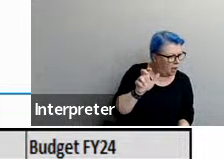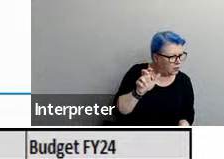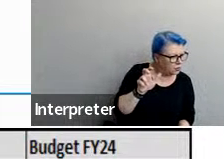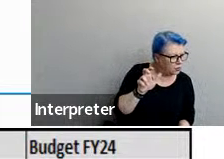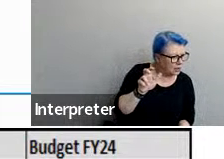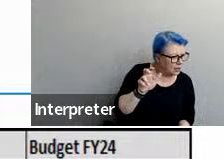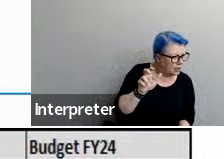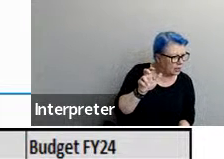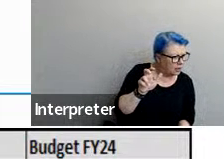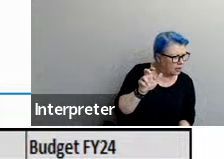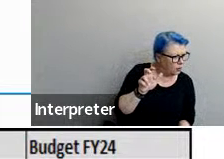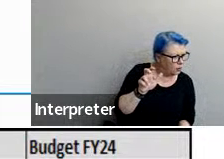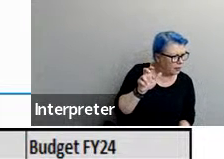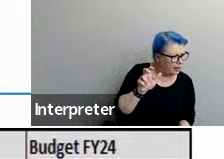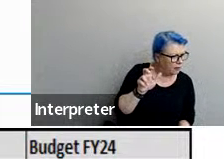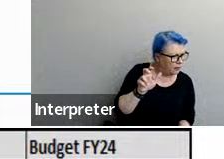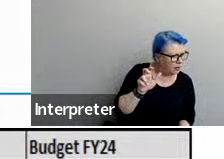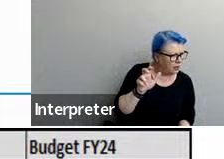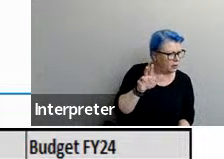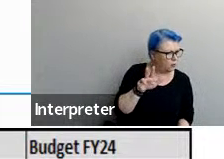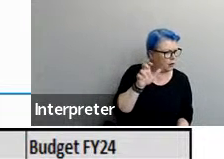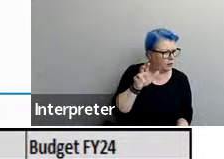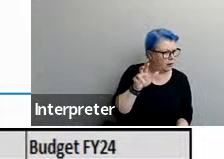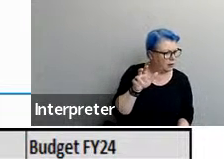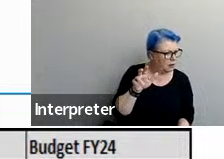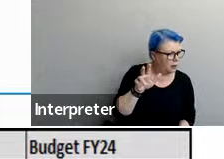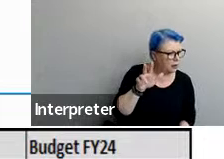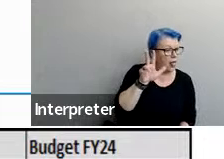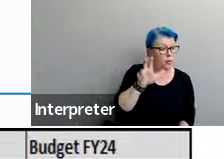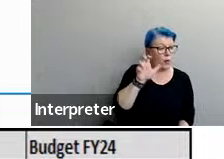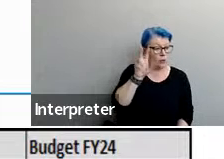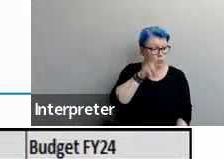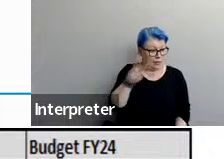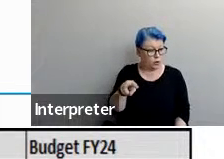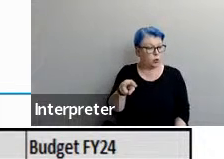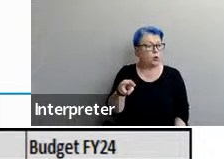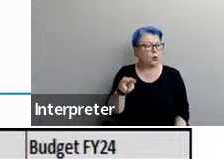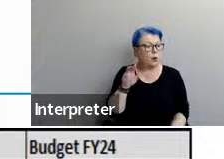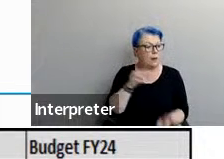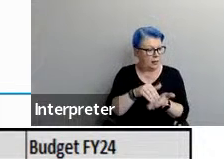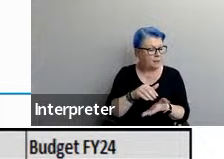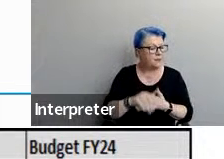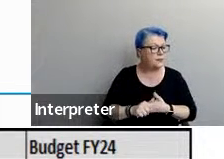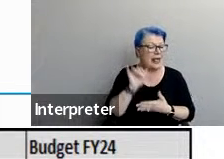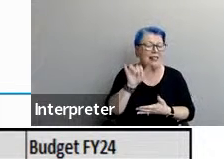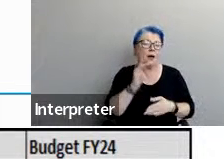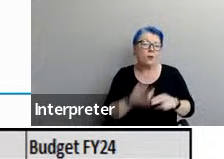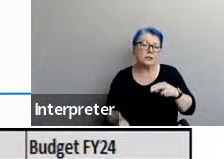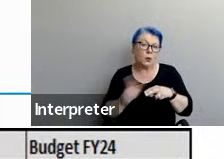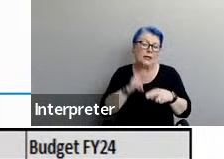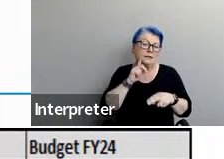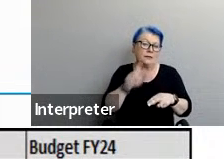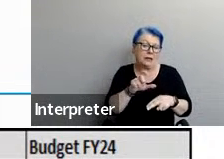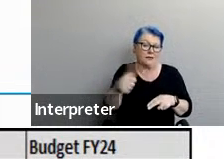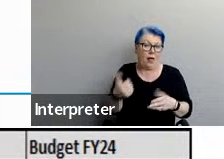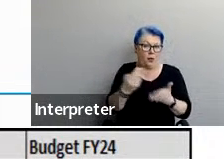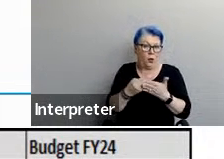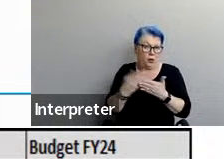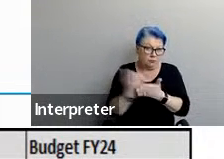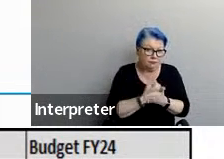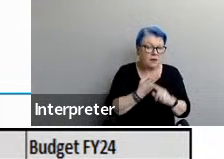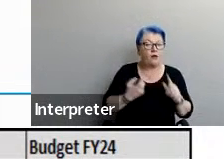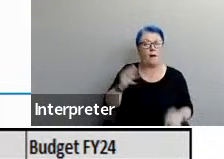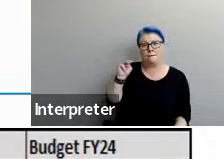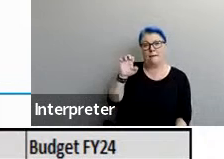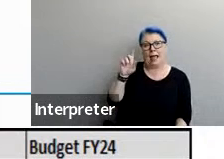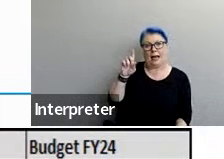was through an increase in assessed valuation, and it was an increase through some other revenue items such as Medicaid. Then you'll